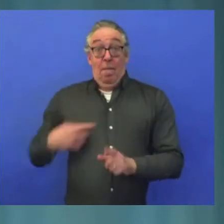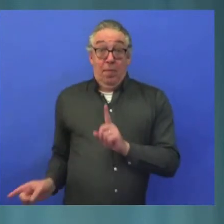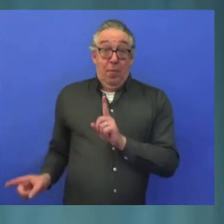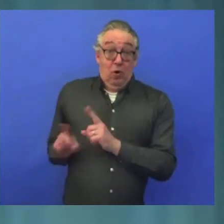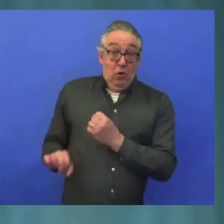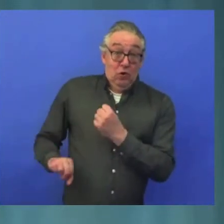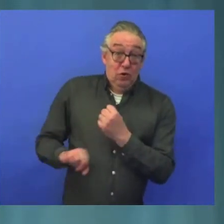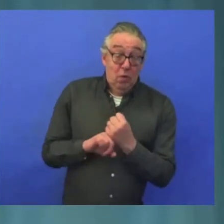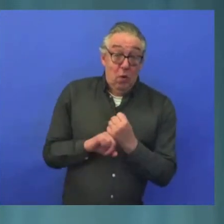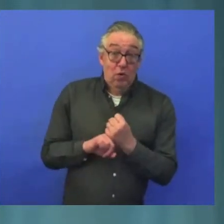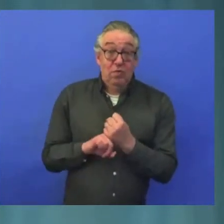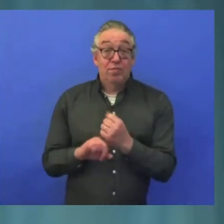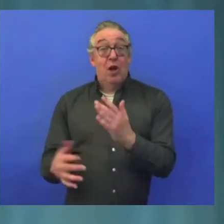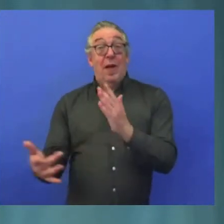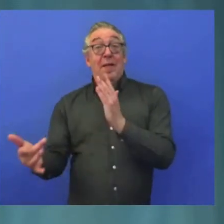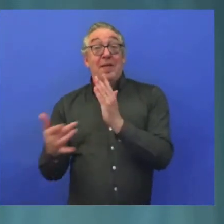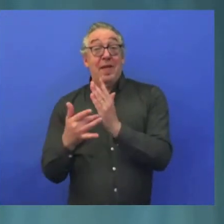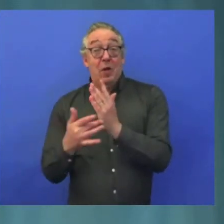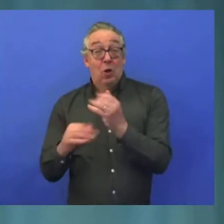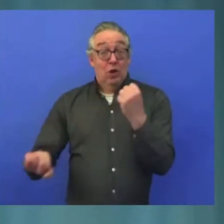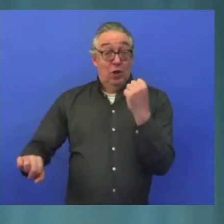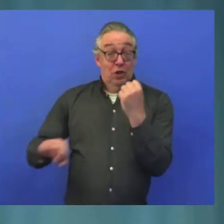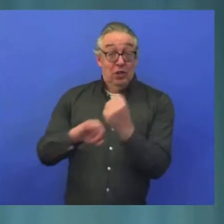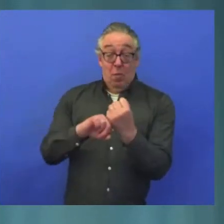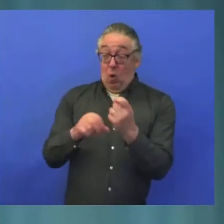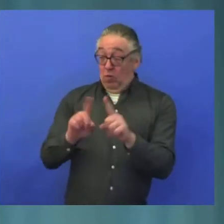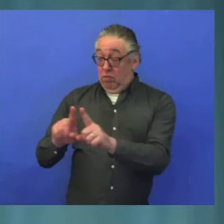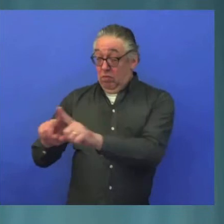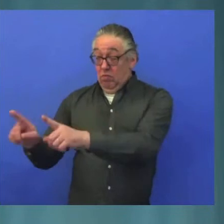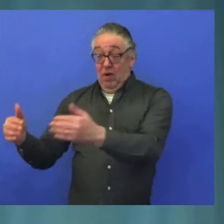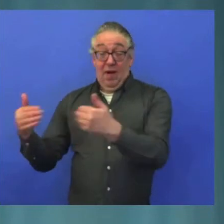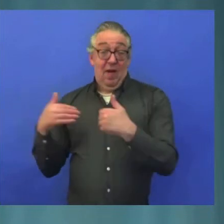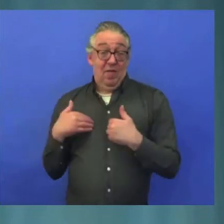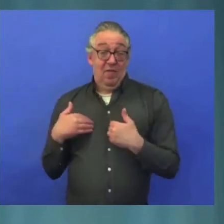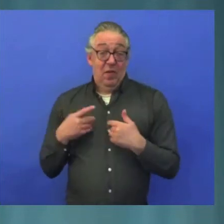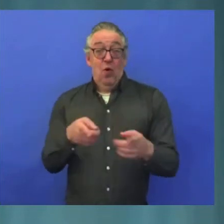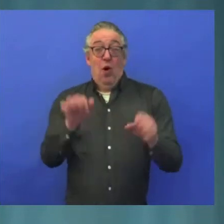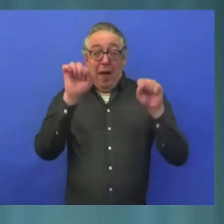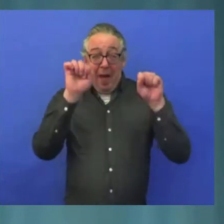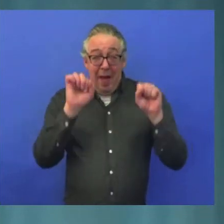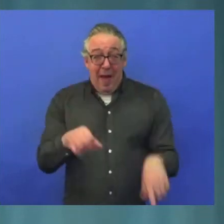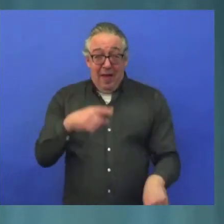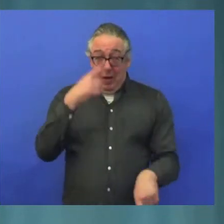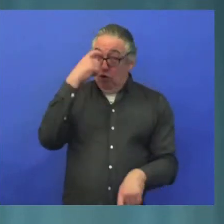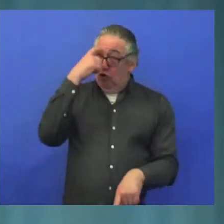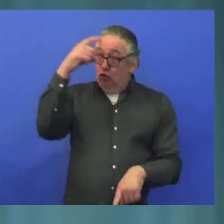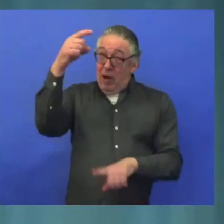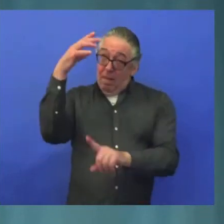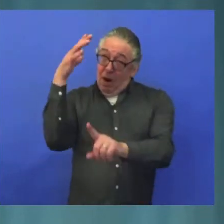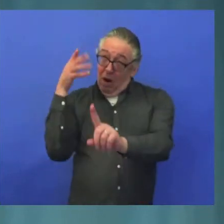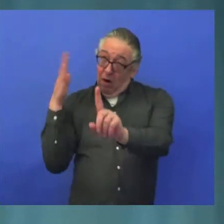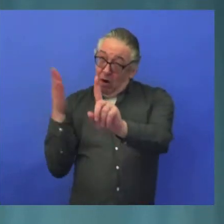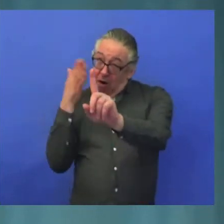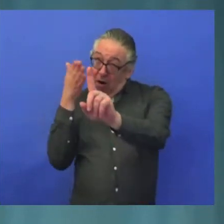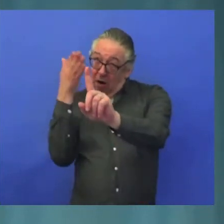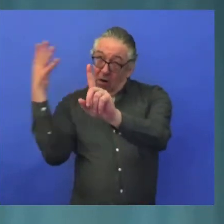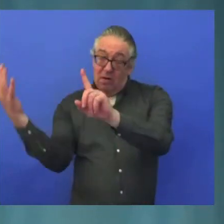your dreams, but there is still a way to do. So especially in Austria, we